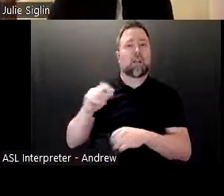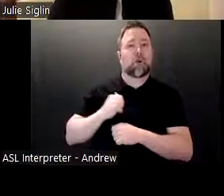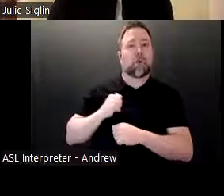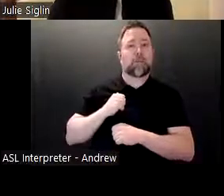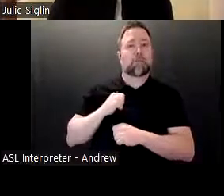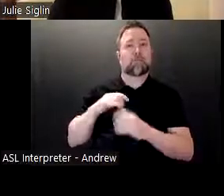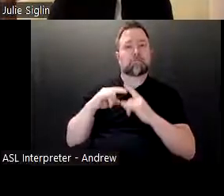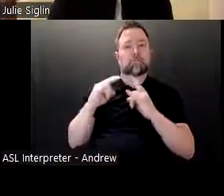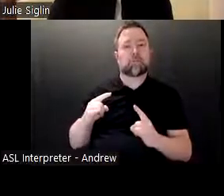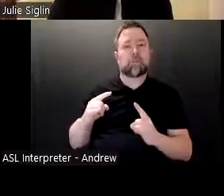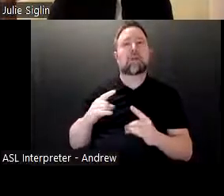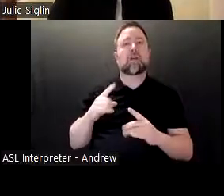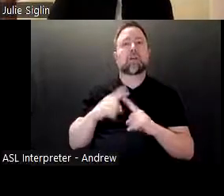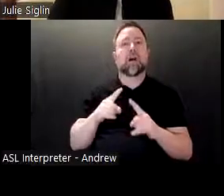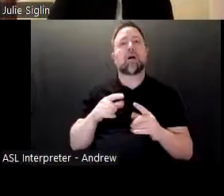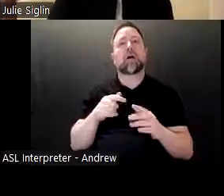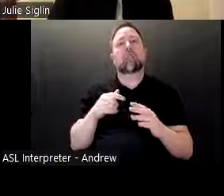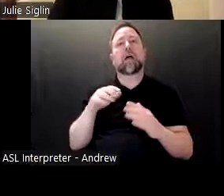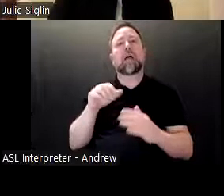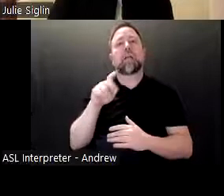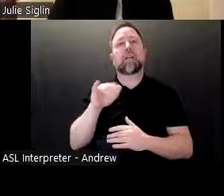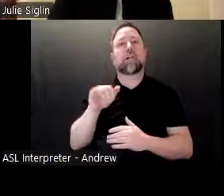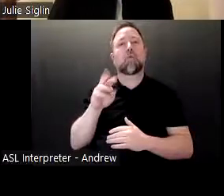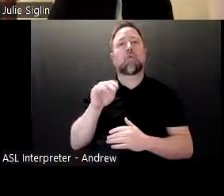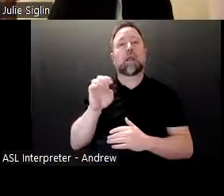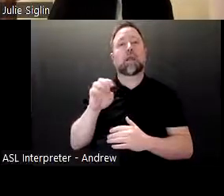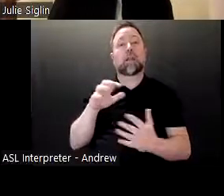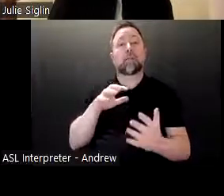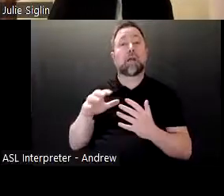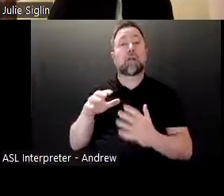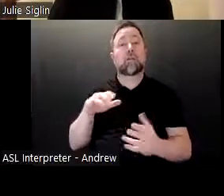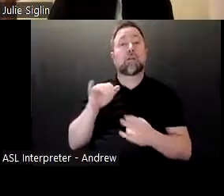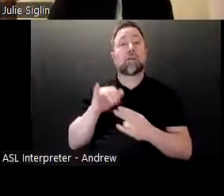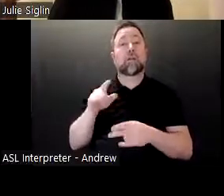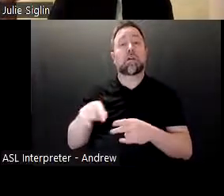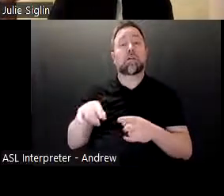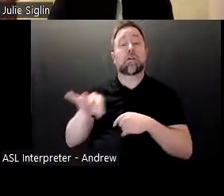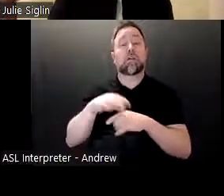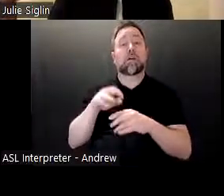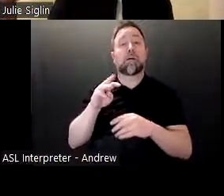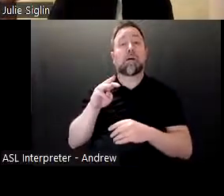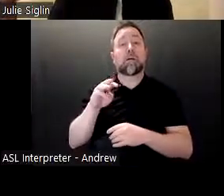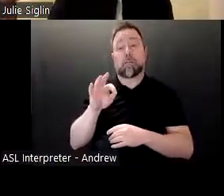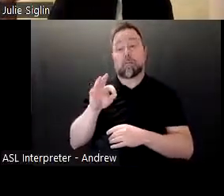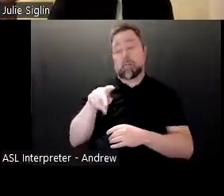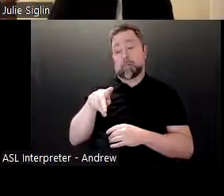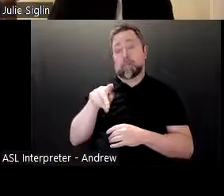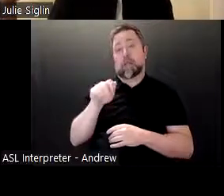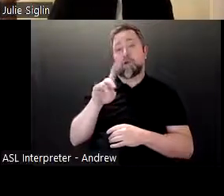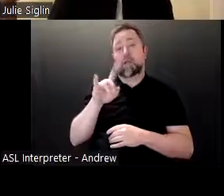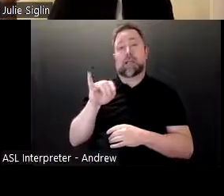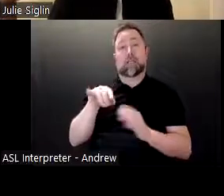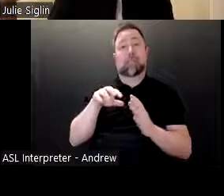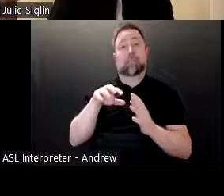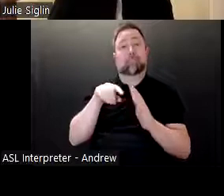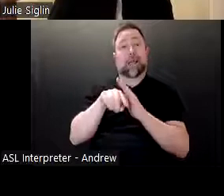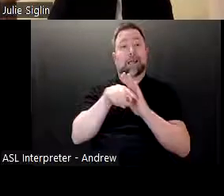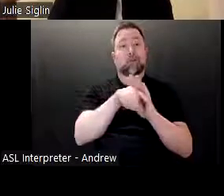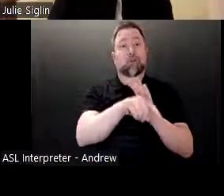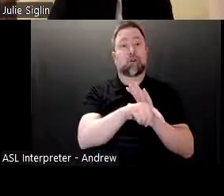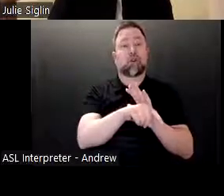General Anthony Wayne. The battle became known as the Paoli Massacre, and as early as 1817, it was already